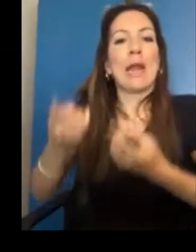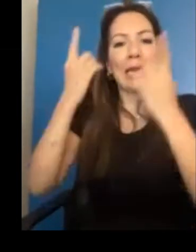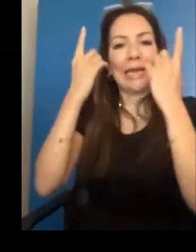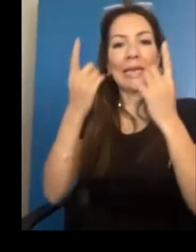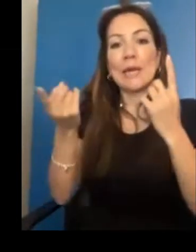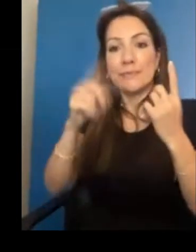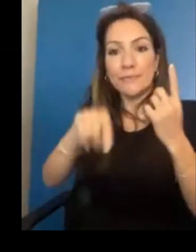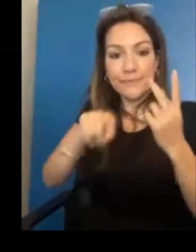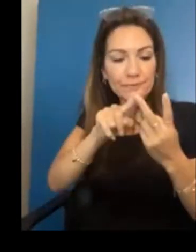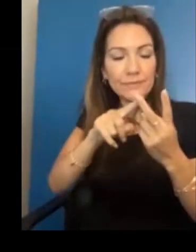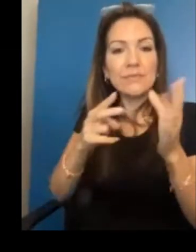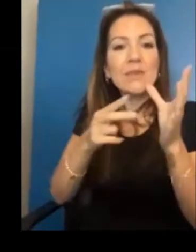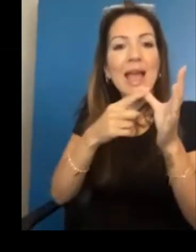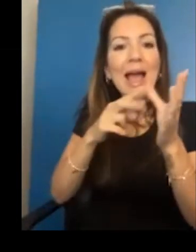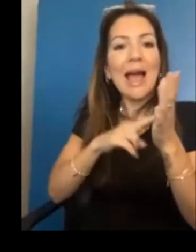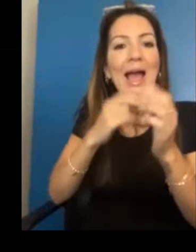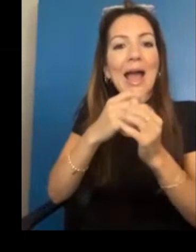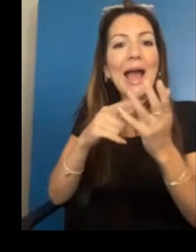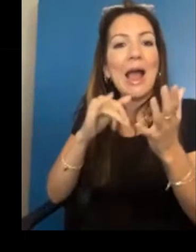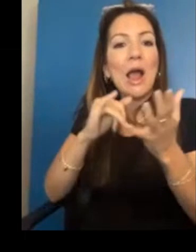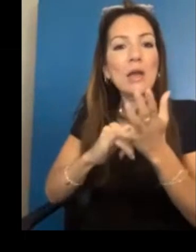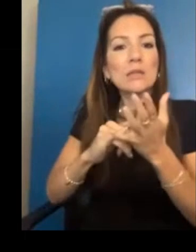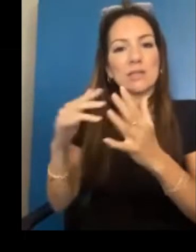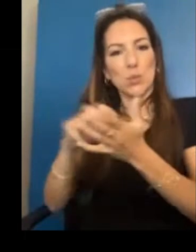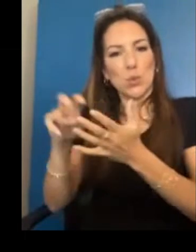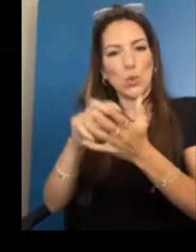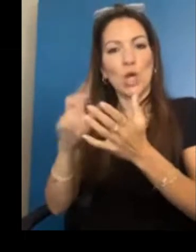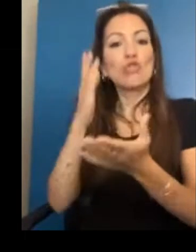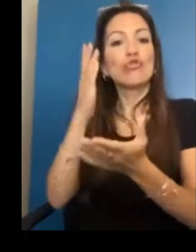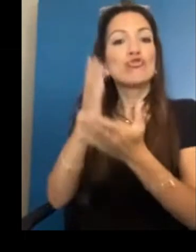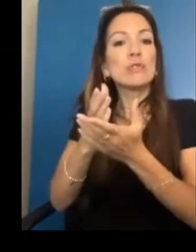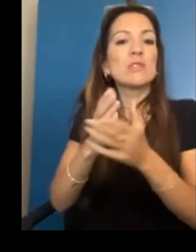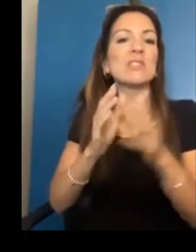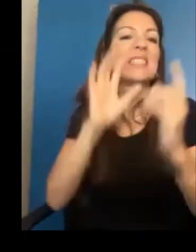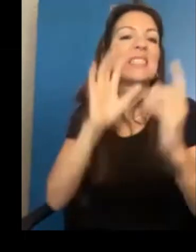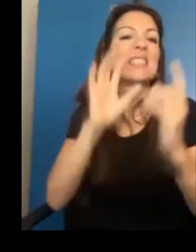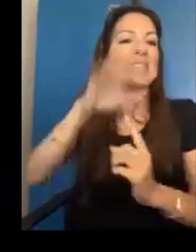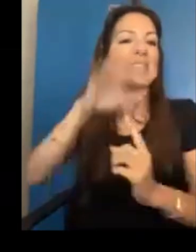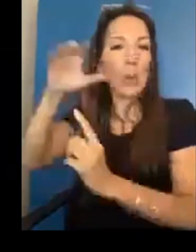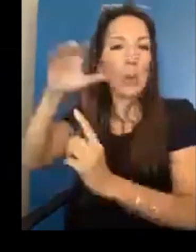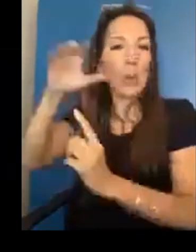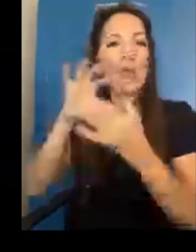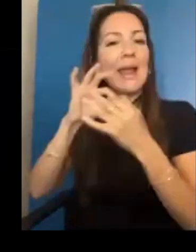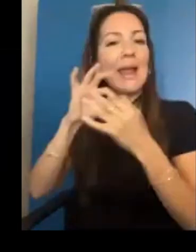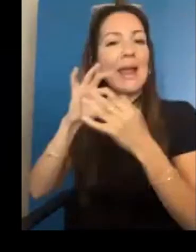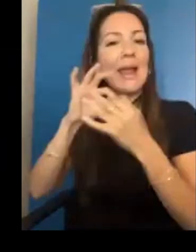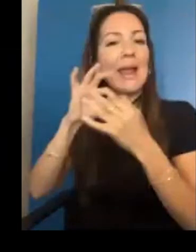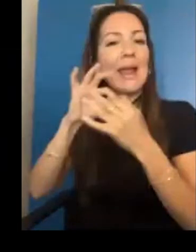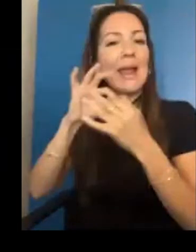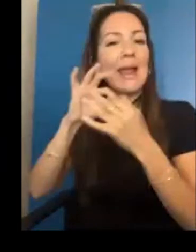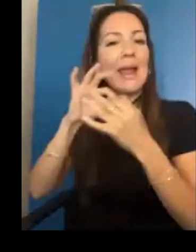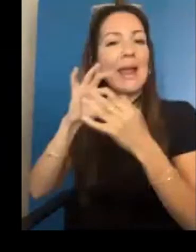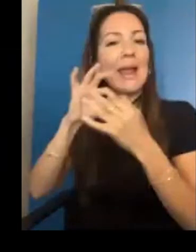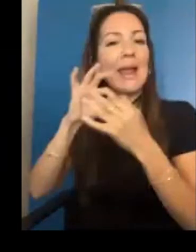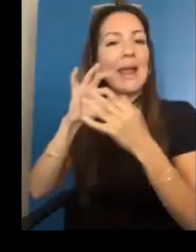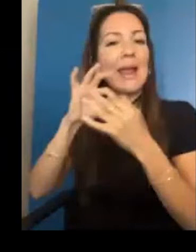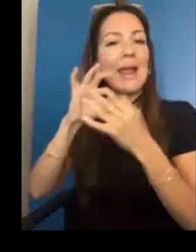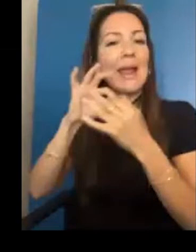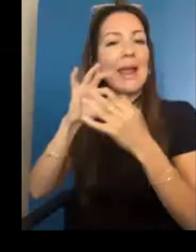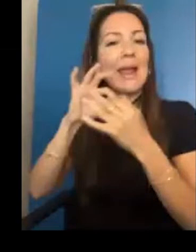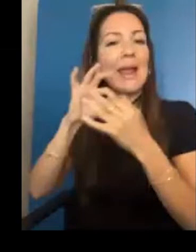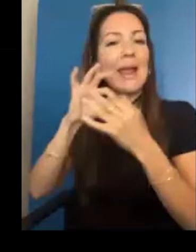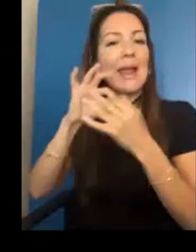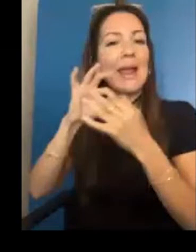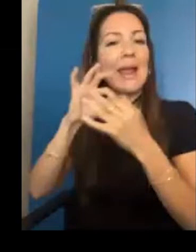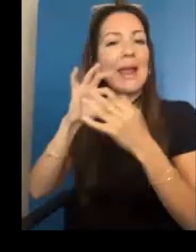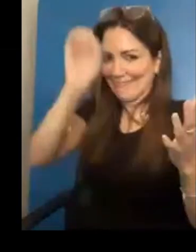Trust's Stakeholder Engagement Community Manager. Or sorry, engagement manager, not community, stakeholder engagement manager,